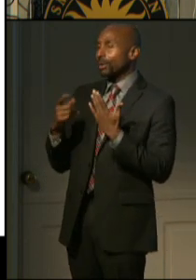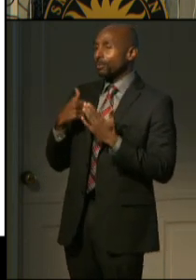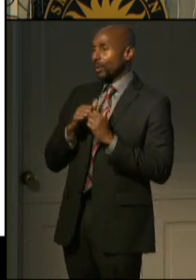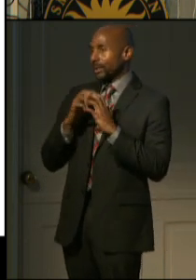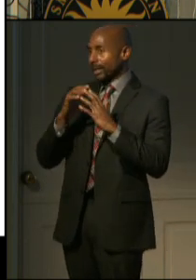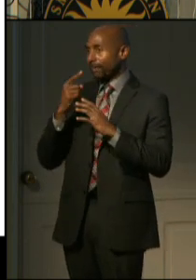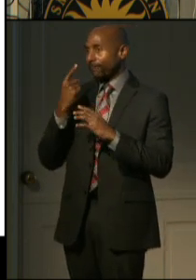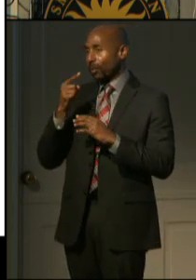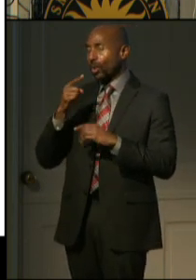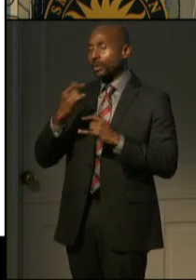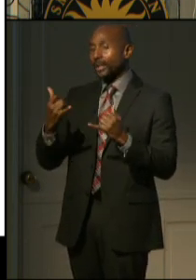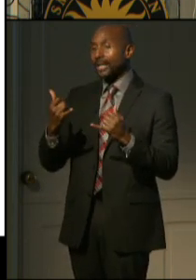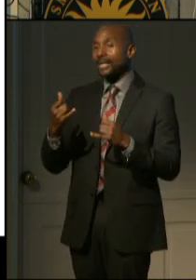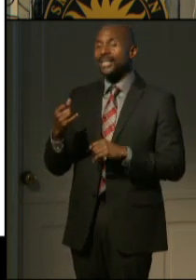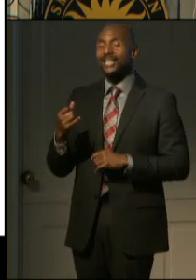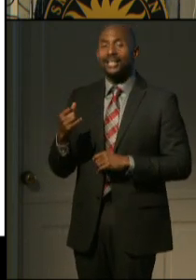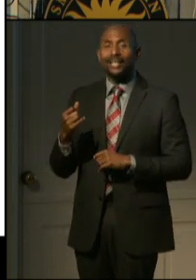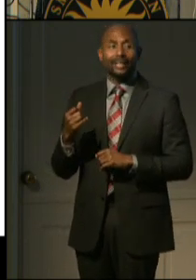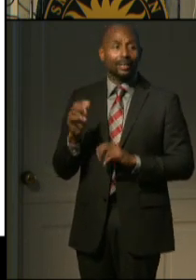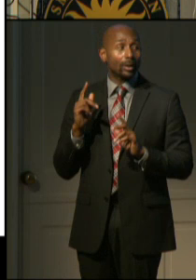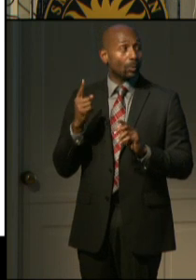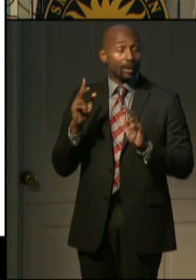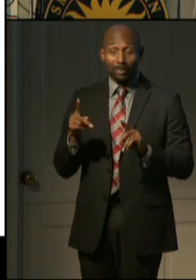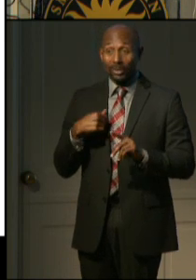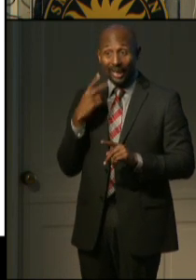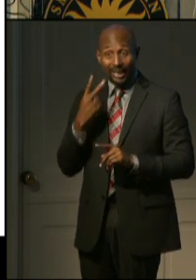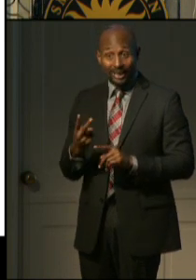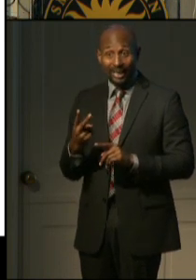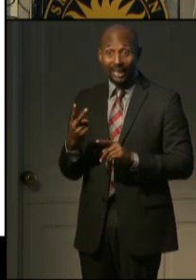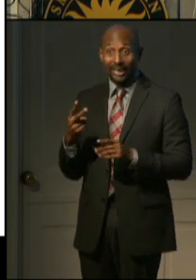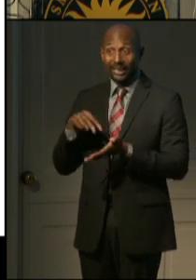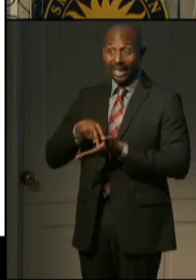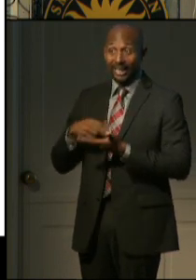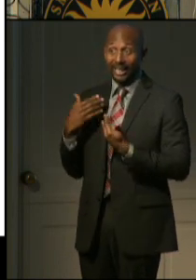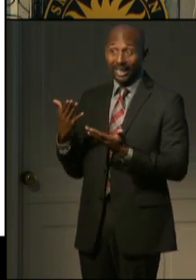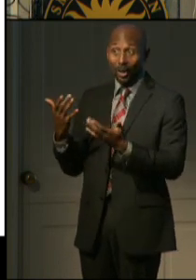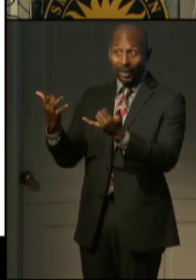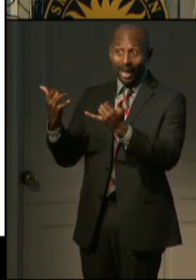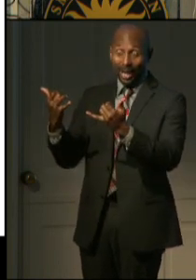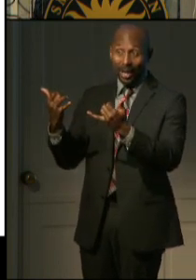recognition goes to Jessica Warner, who I see standing right there now, who